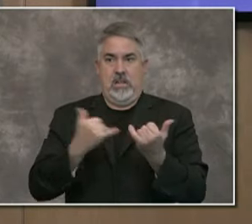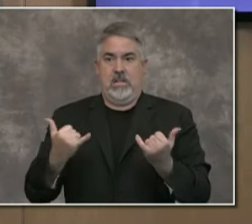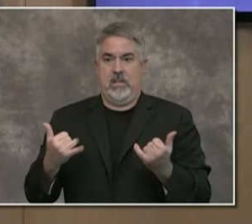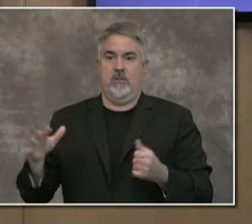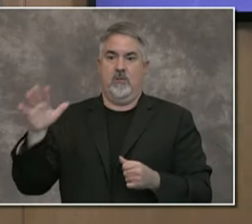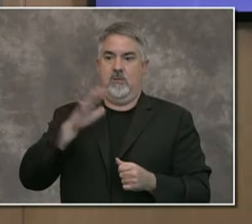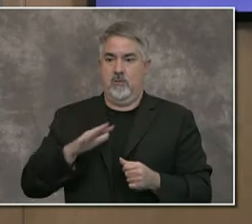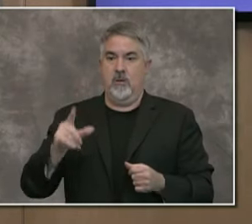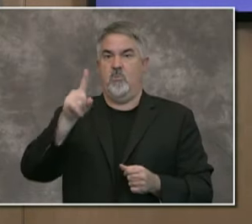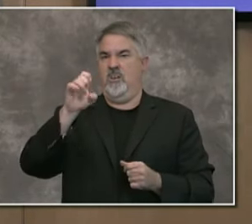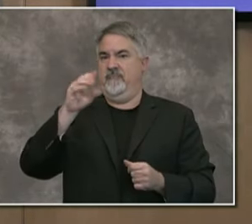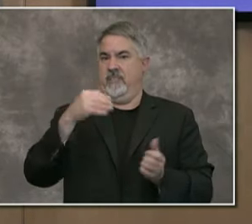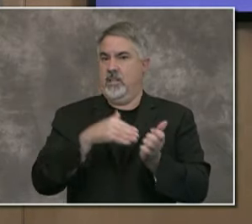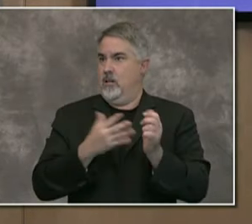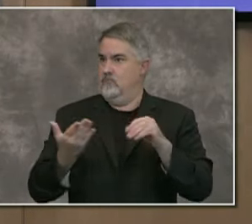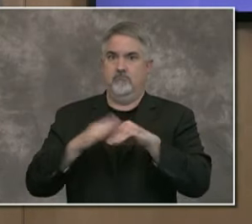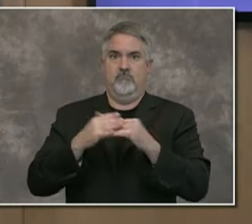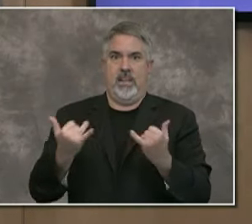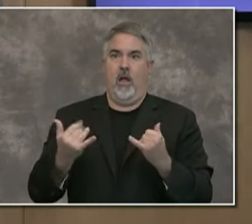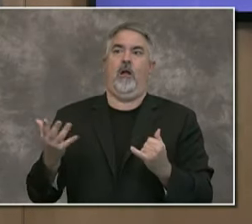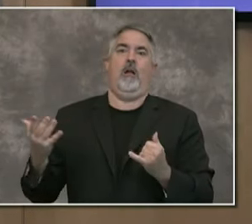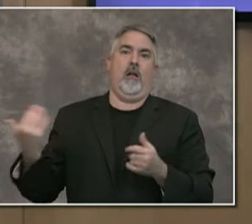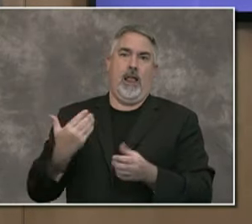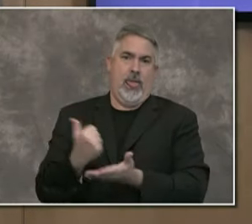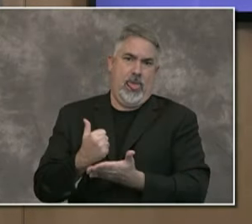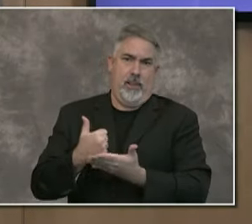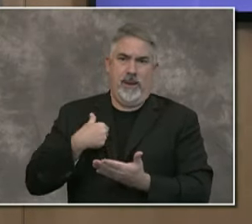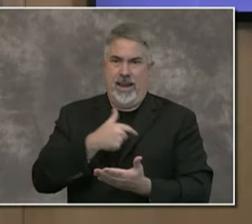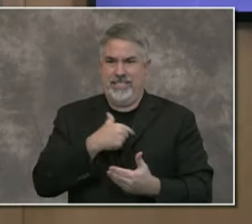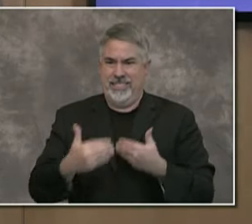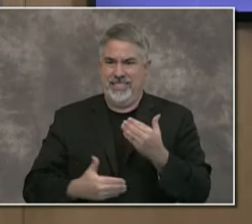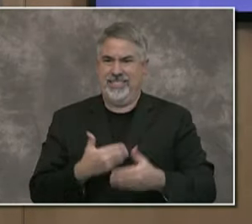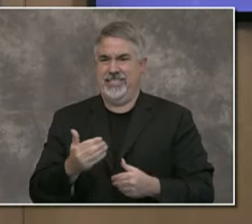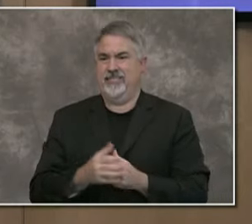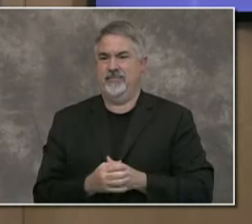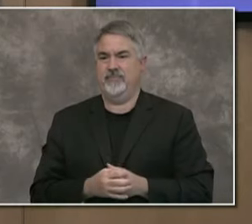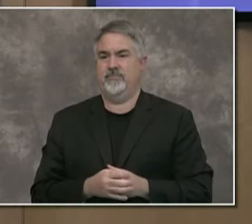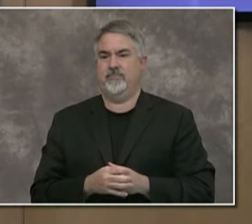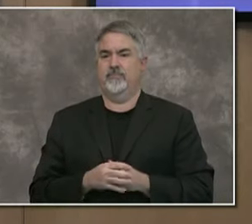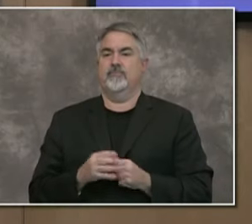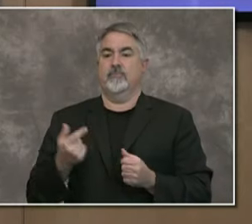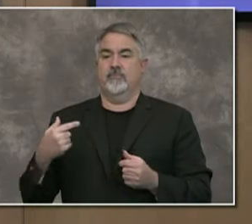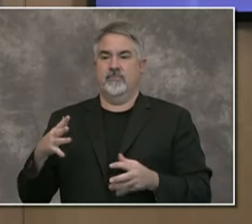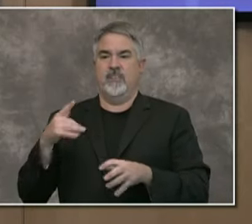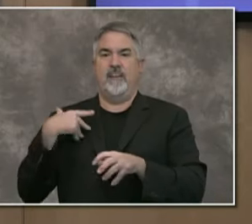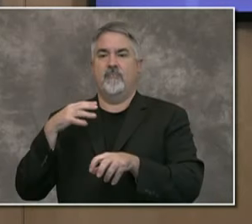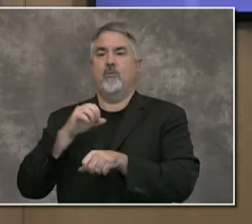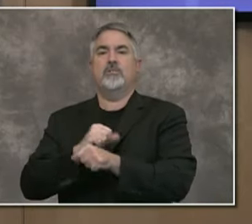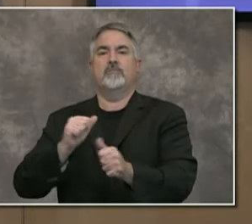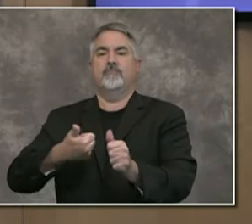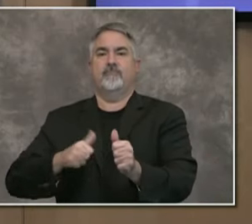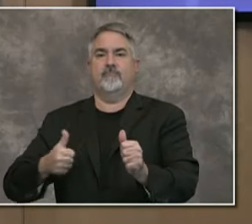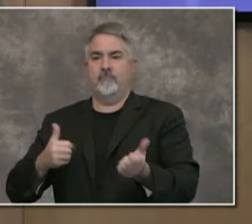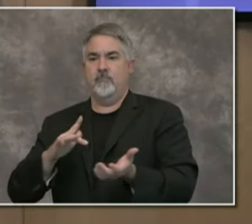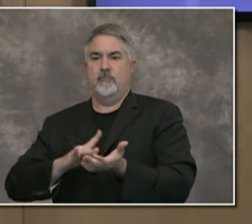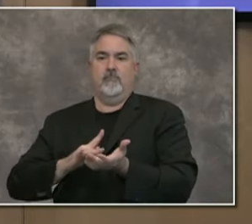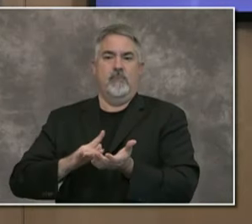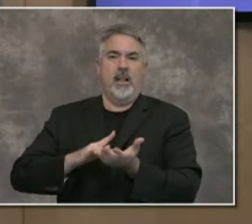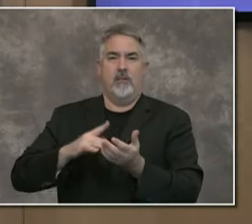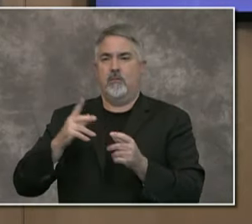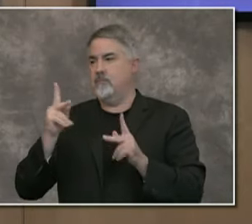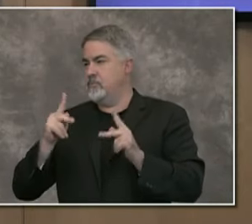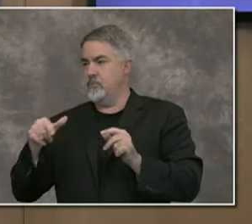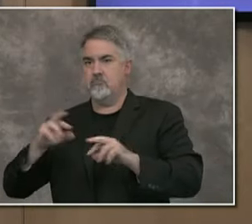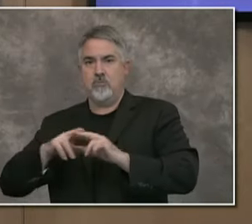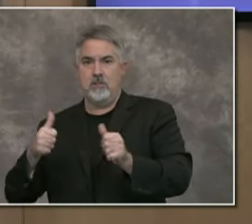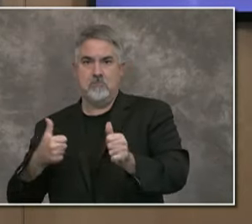Society, and we have 574 persons who have signed up for the Reserve Medical Corps to join but have not yet been assessed. To